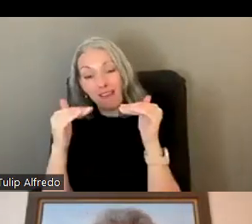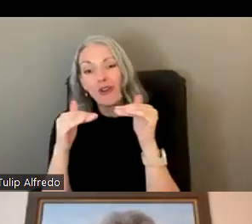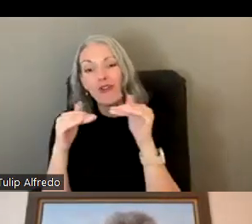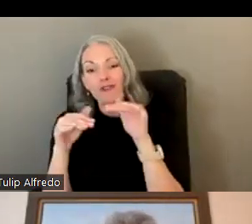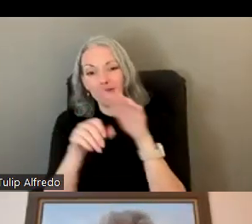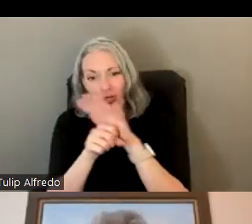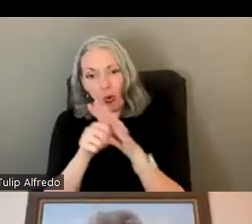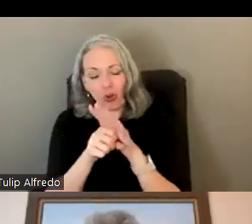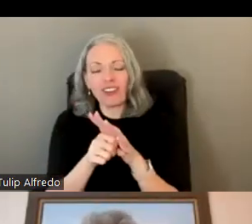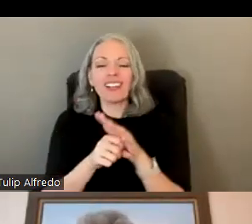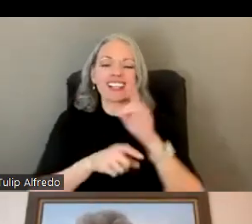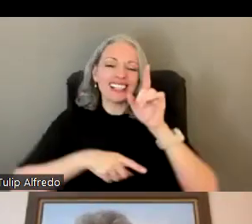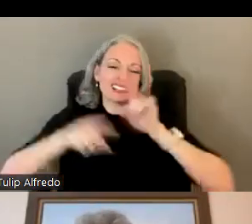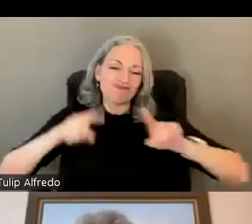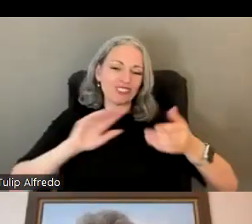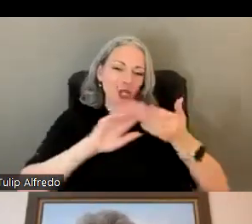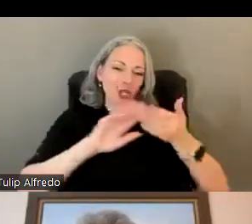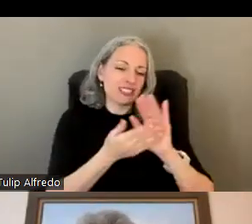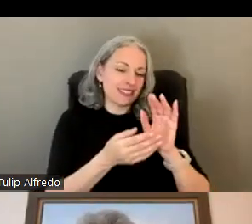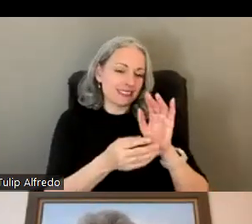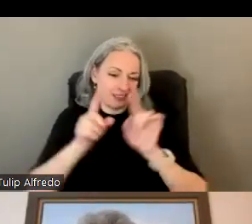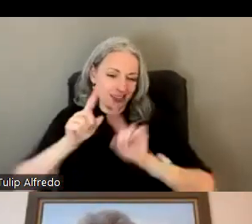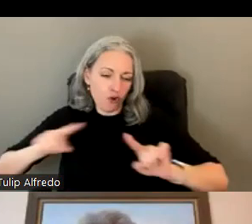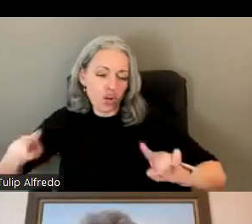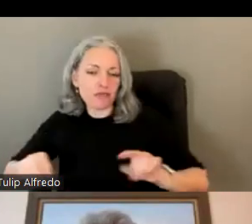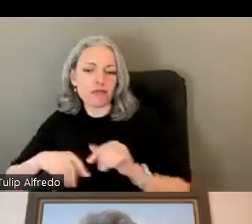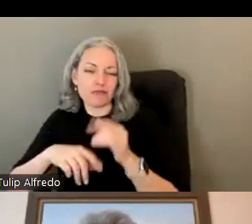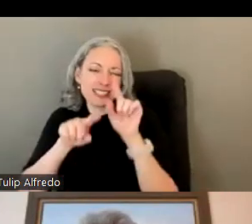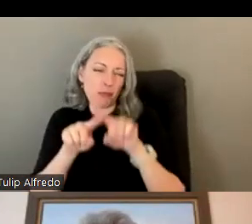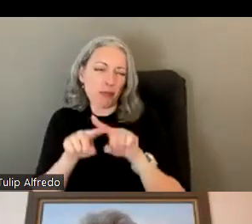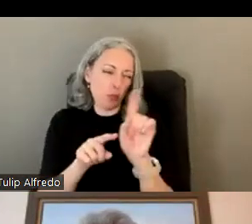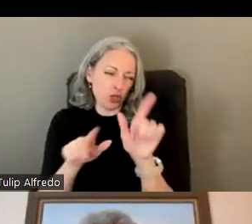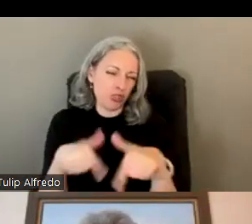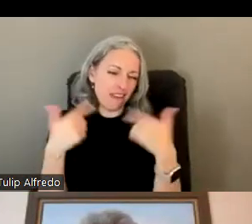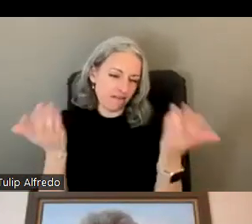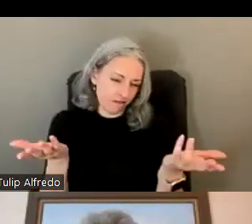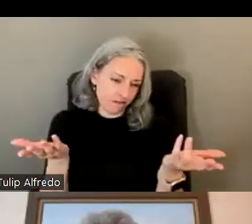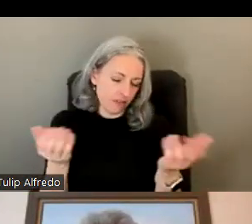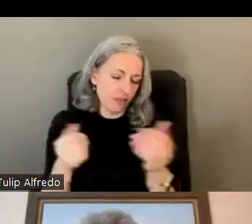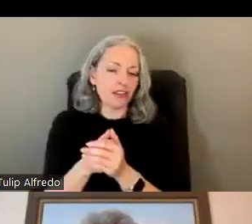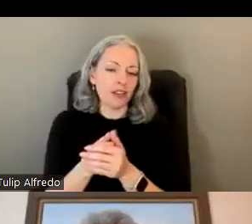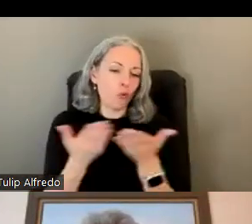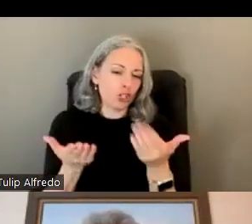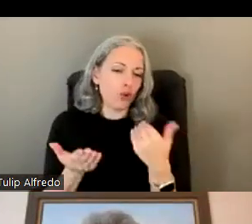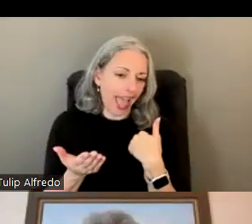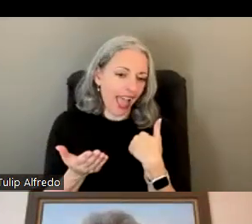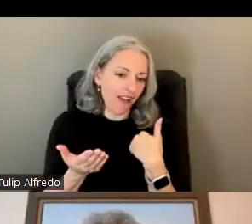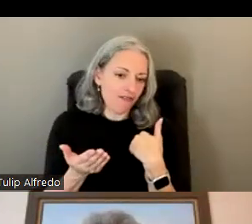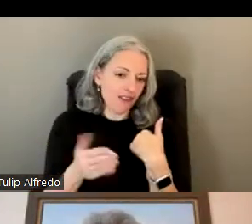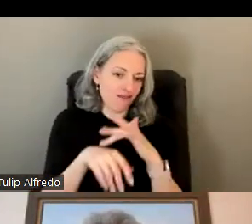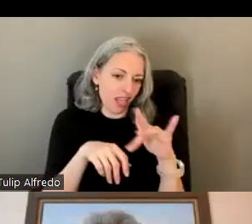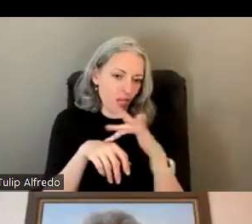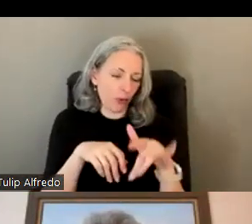so different from one another, depending on where you are in the state and what resources are available to you in